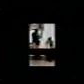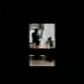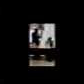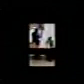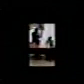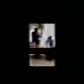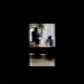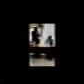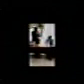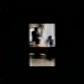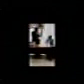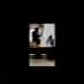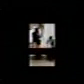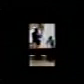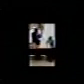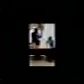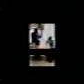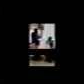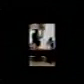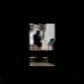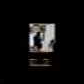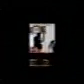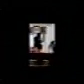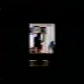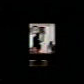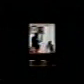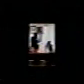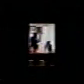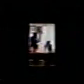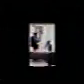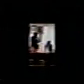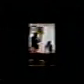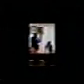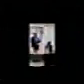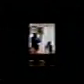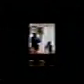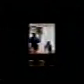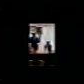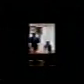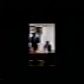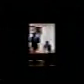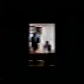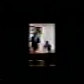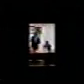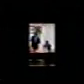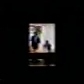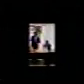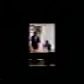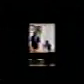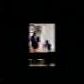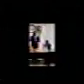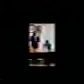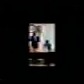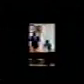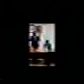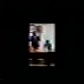name. From tonight, this will be your testimony. Lord, even the devils are